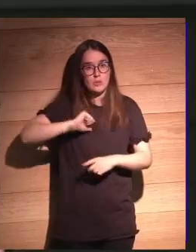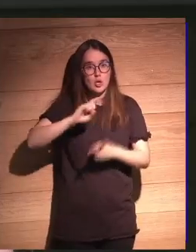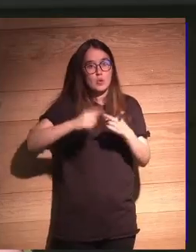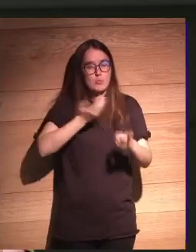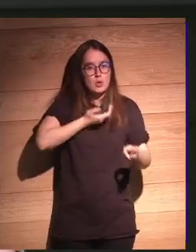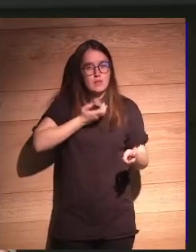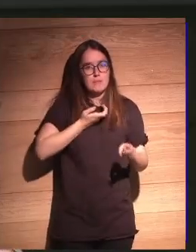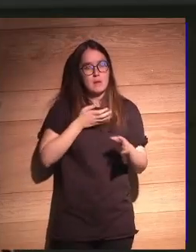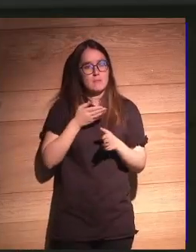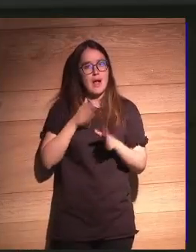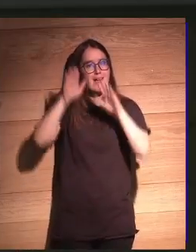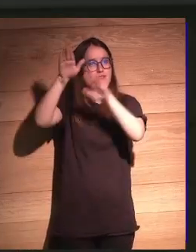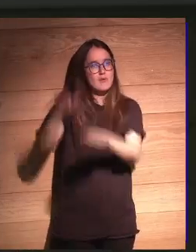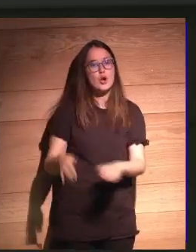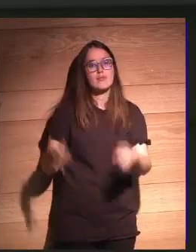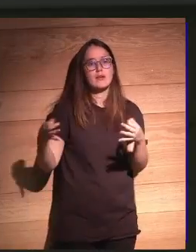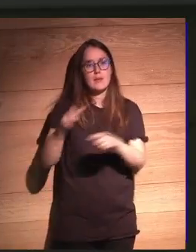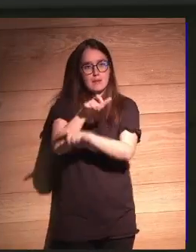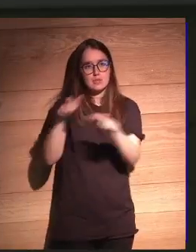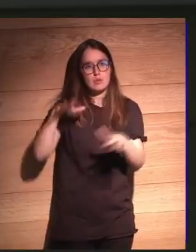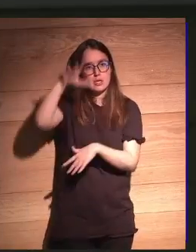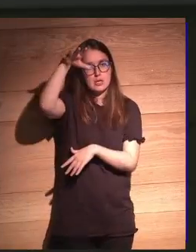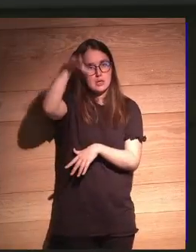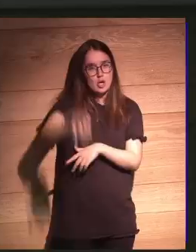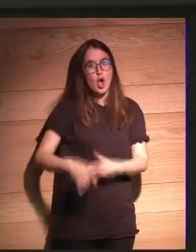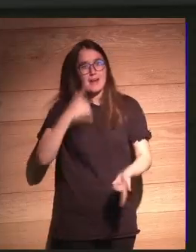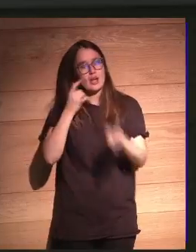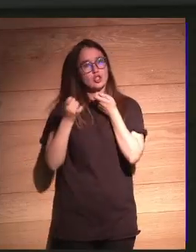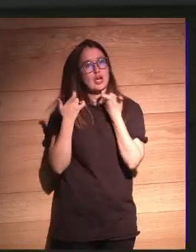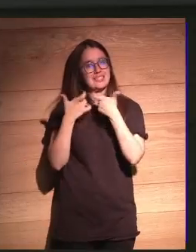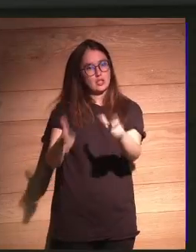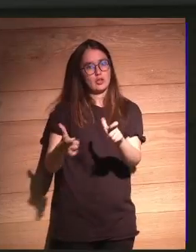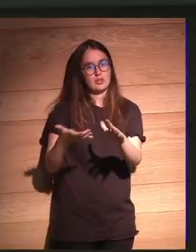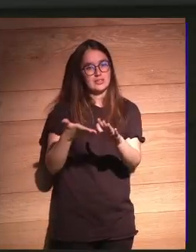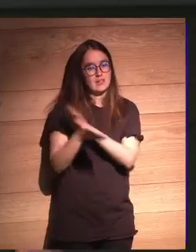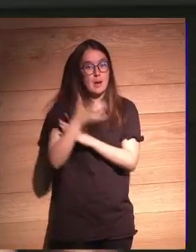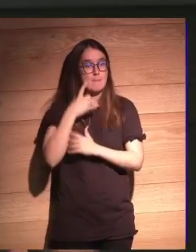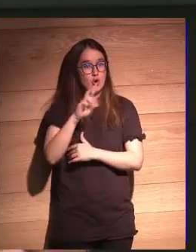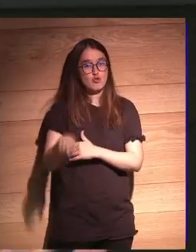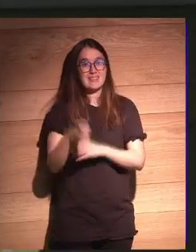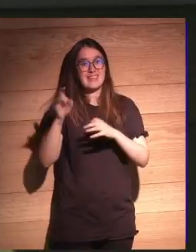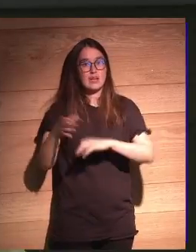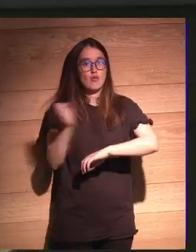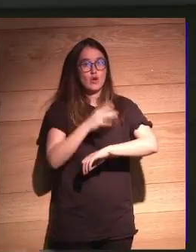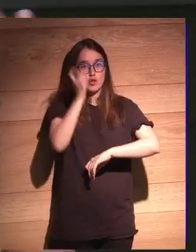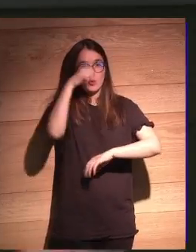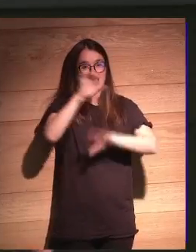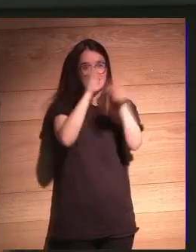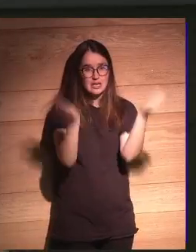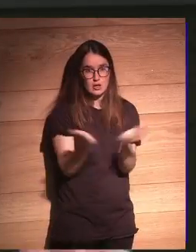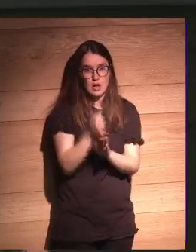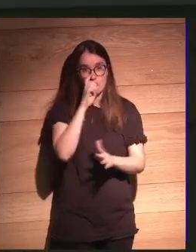region, and municipal level will be positioned on the side of the ones controlling the sector, which are no longer the bank,